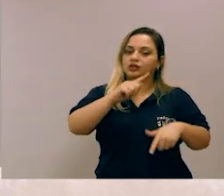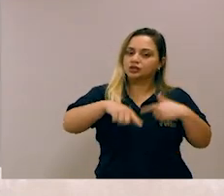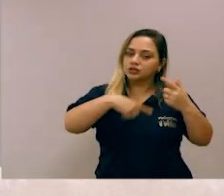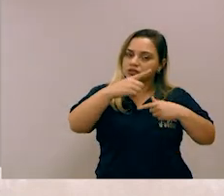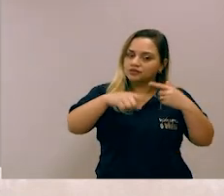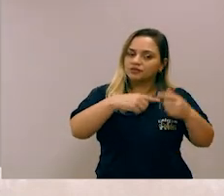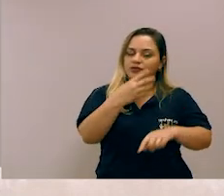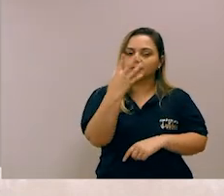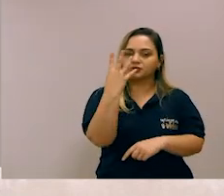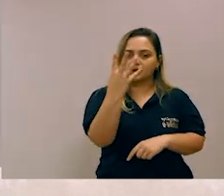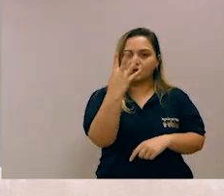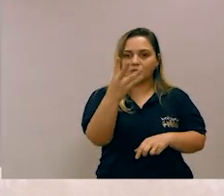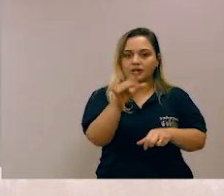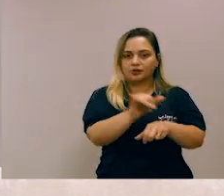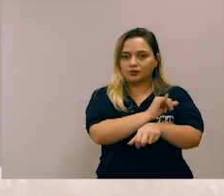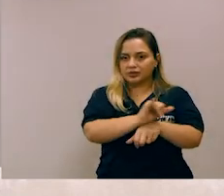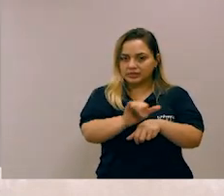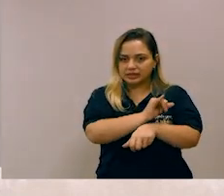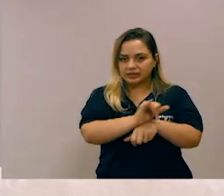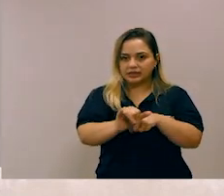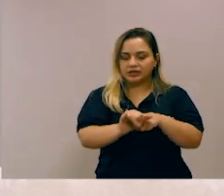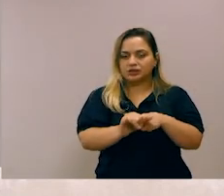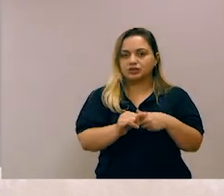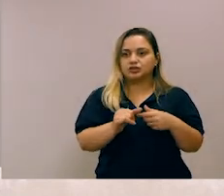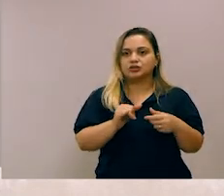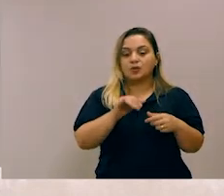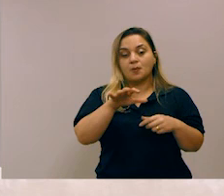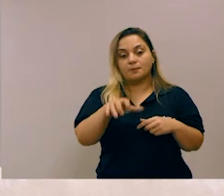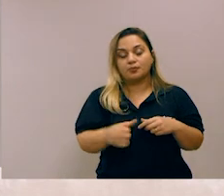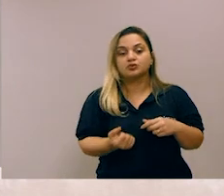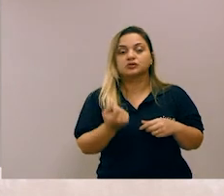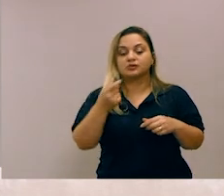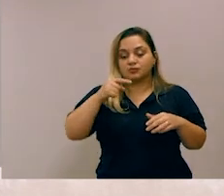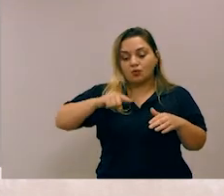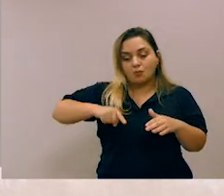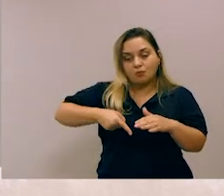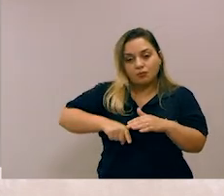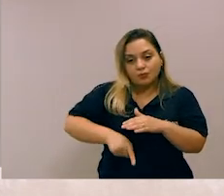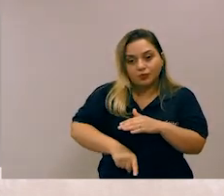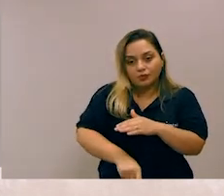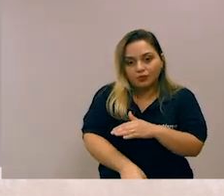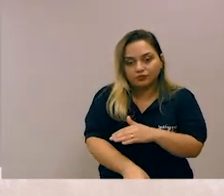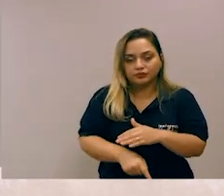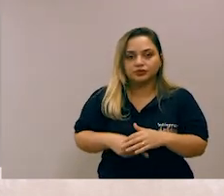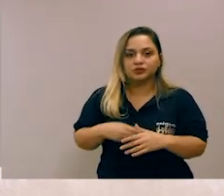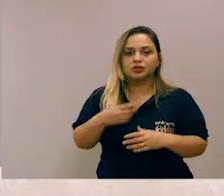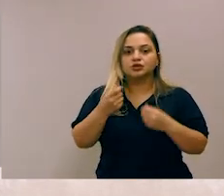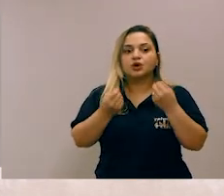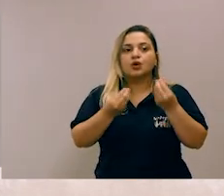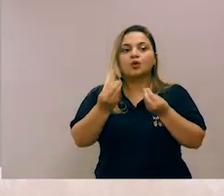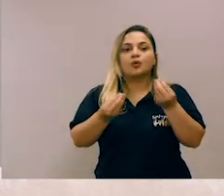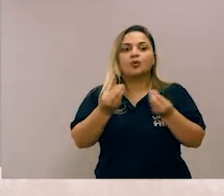started developing the fourth strategy, that is search by